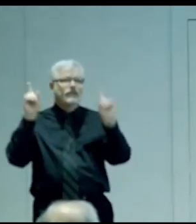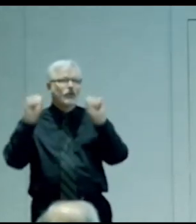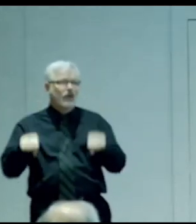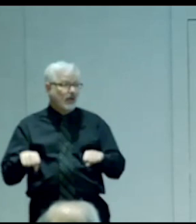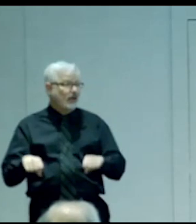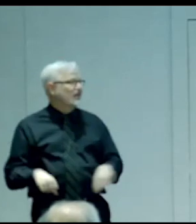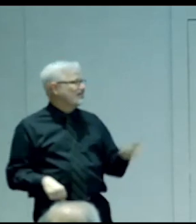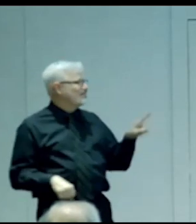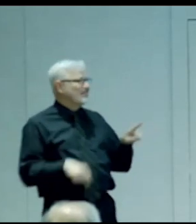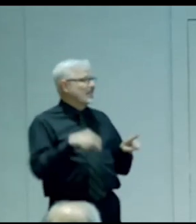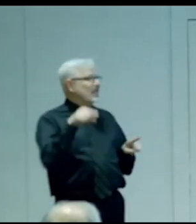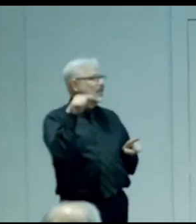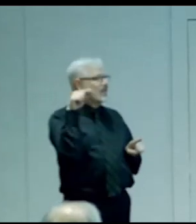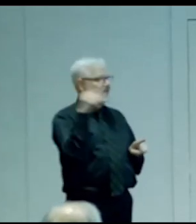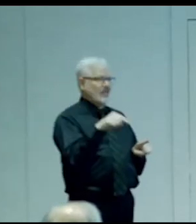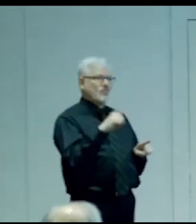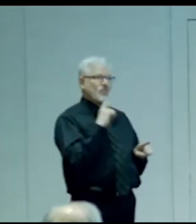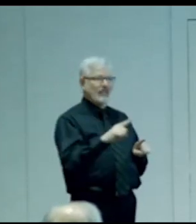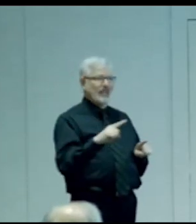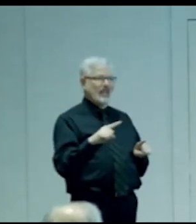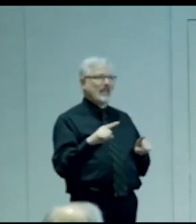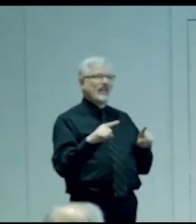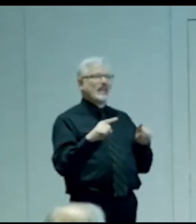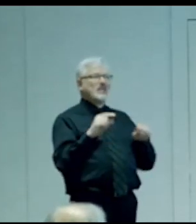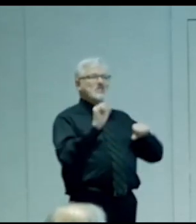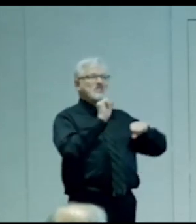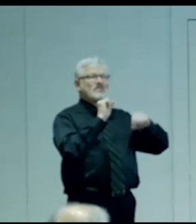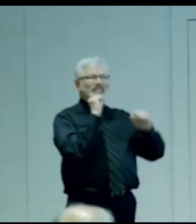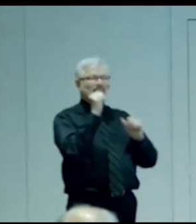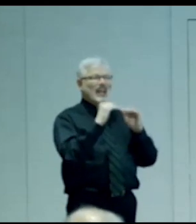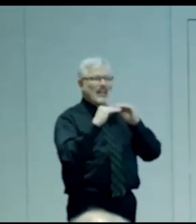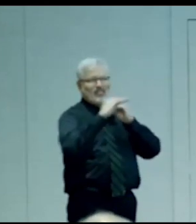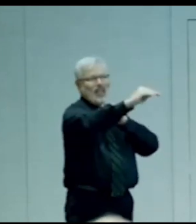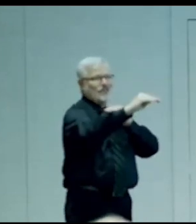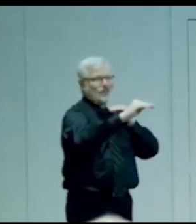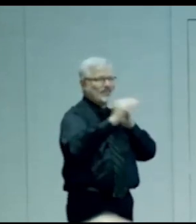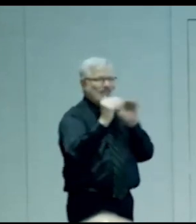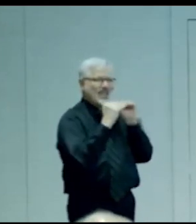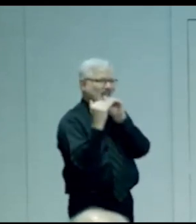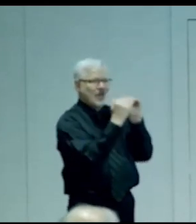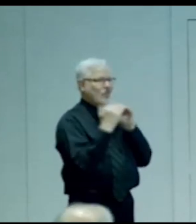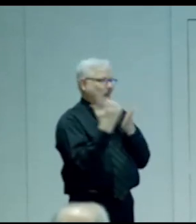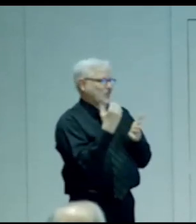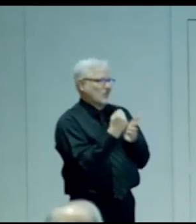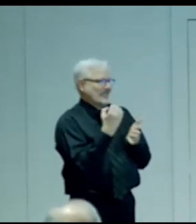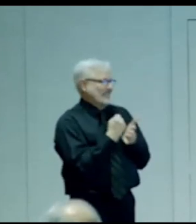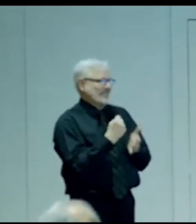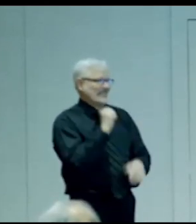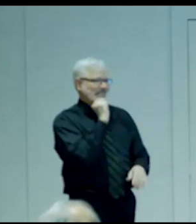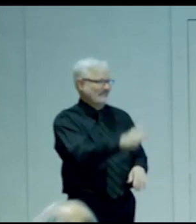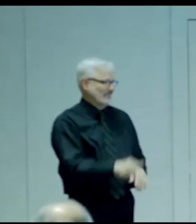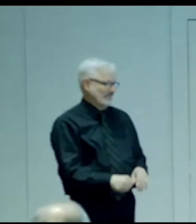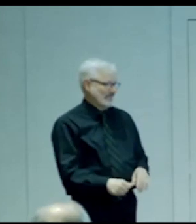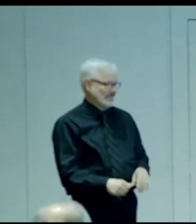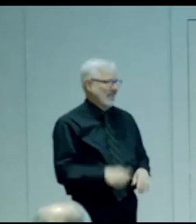field of the playing field is not level, and that's the lesson one learns from this particular piece